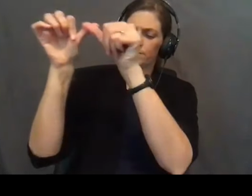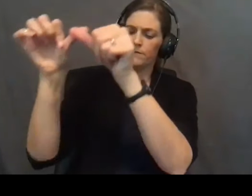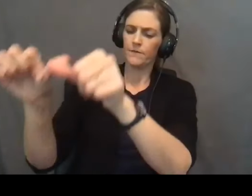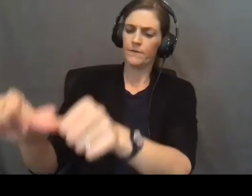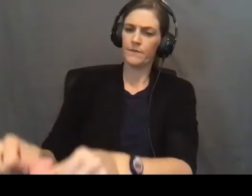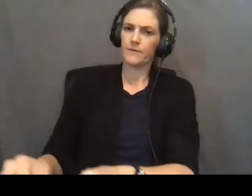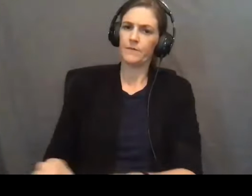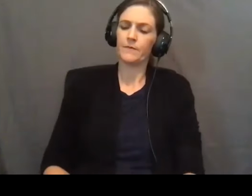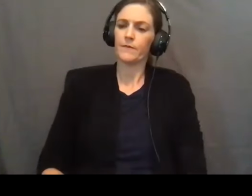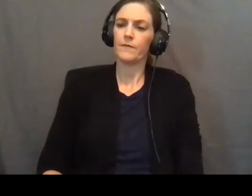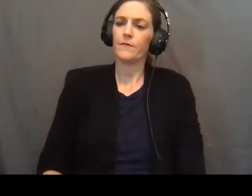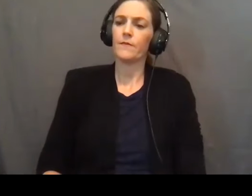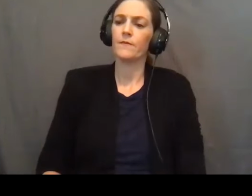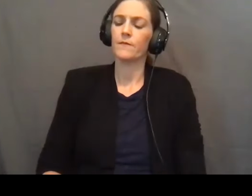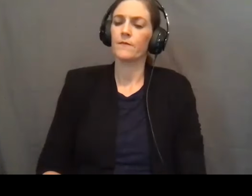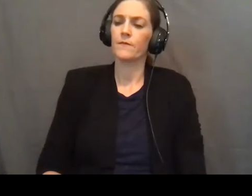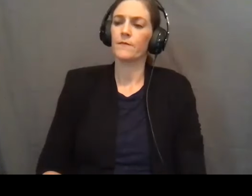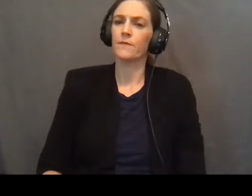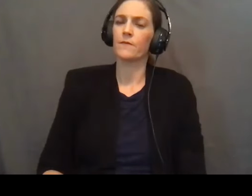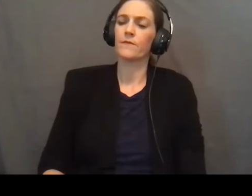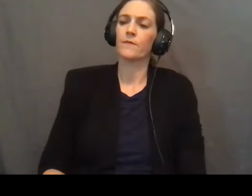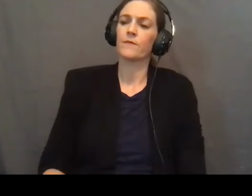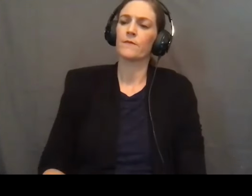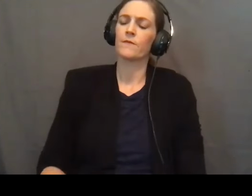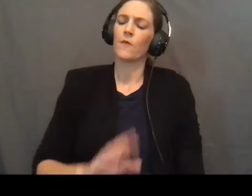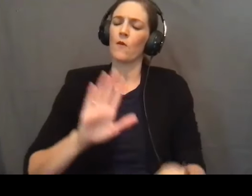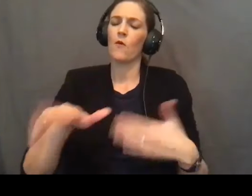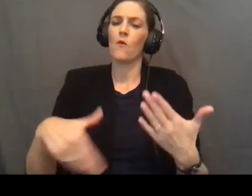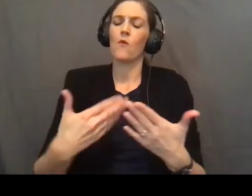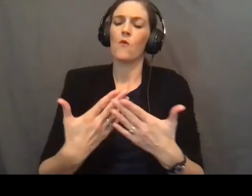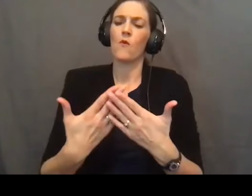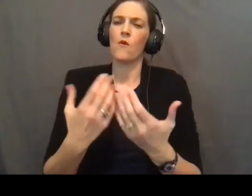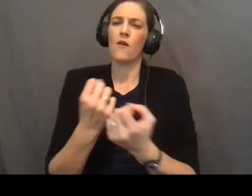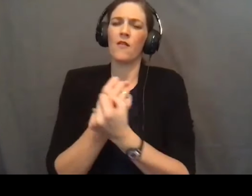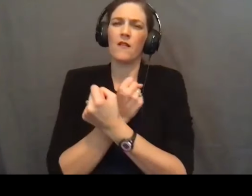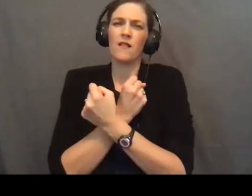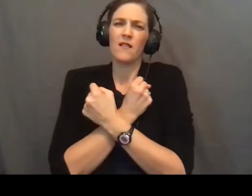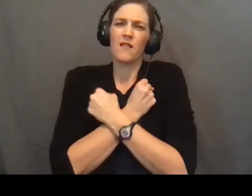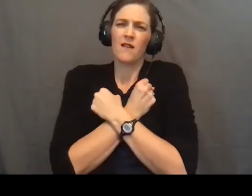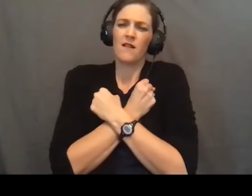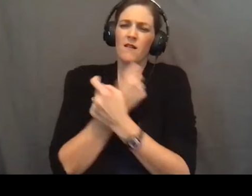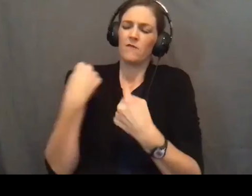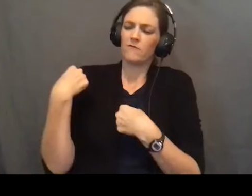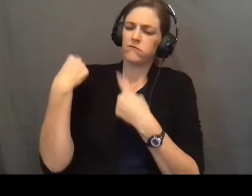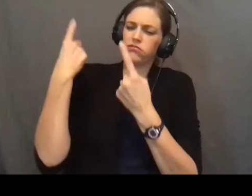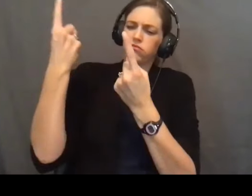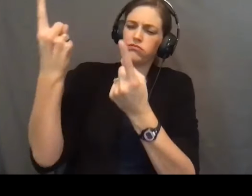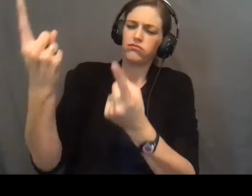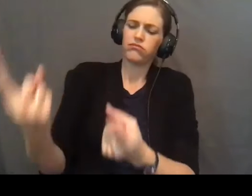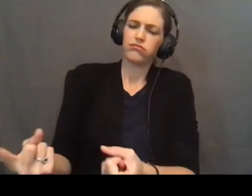Where all the love I've ever found found